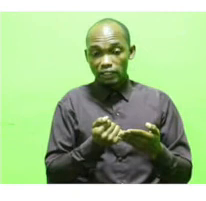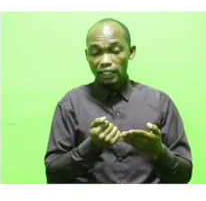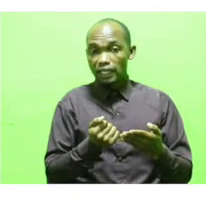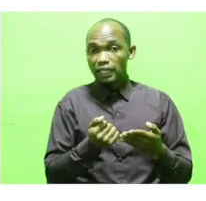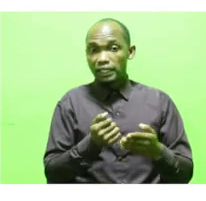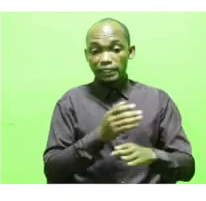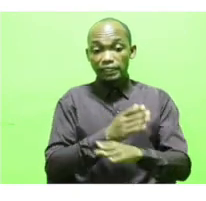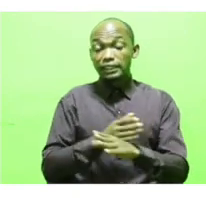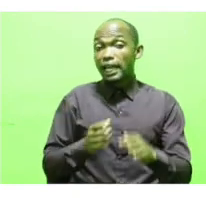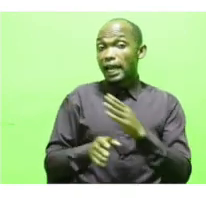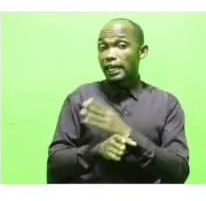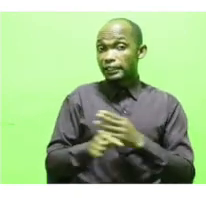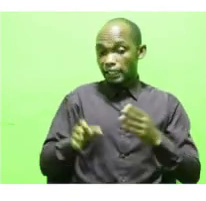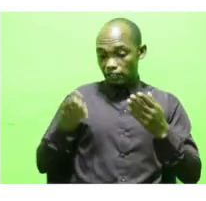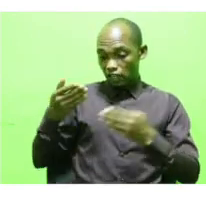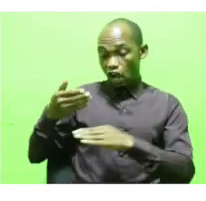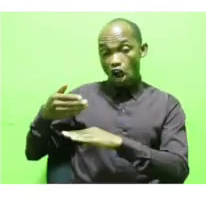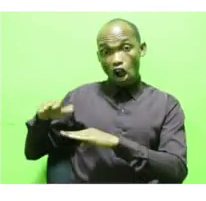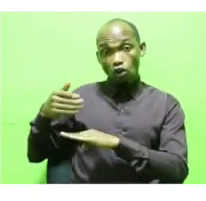exoskeleton. So